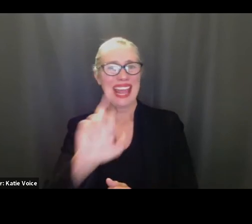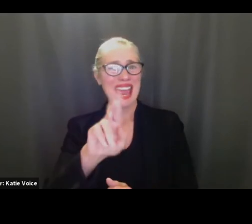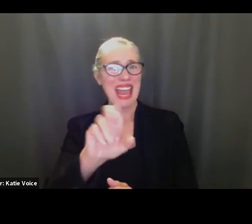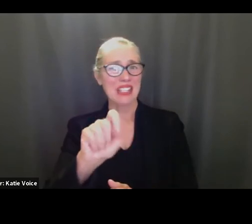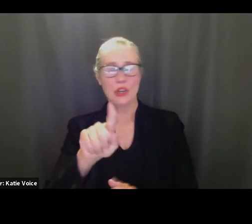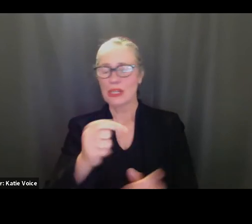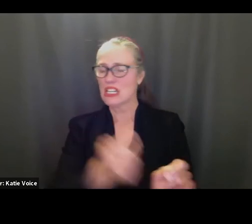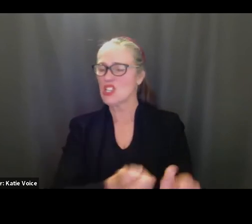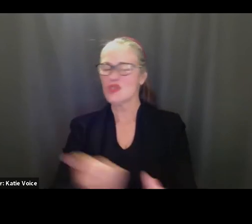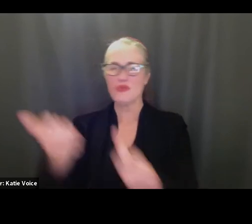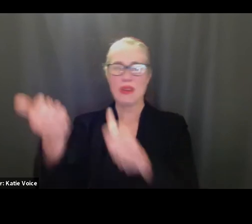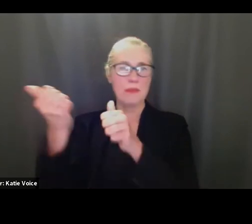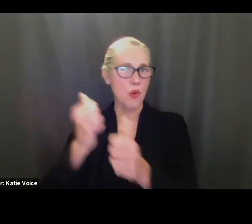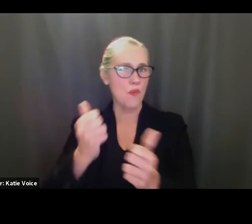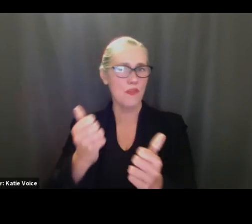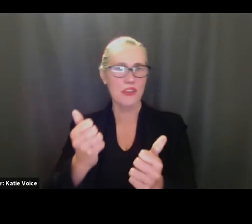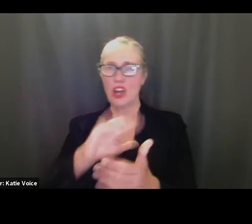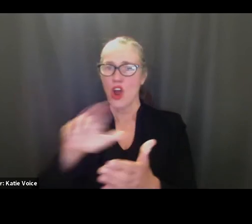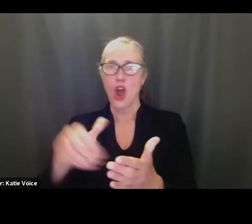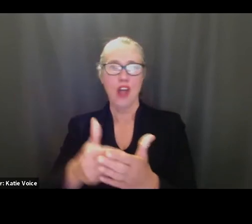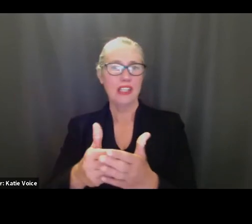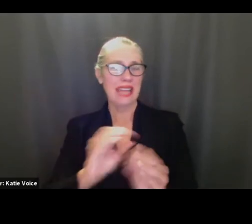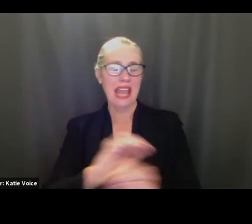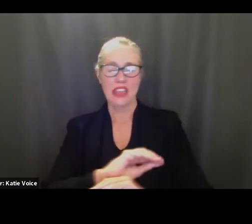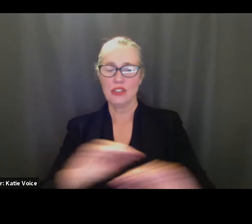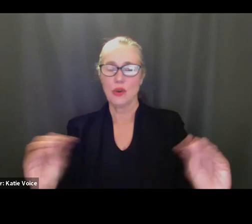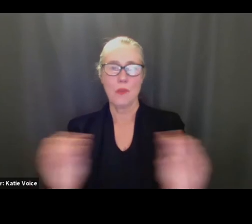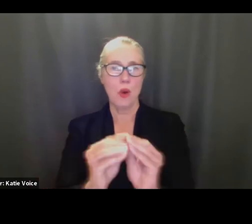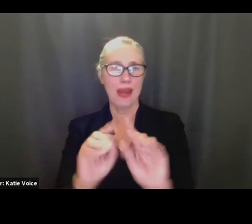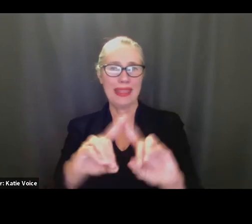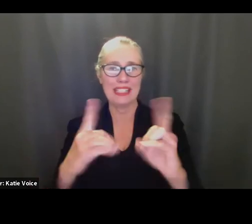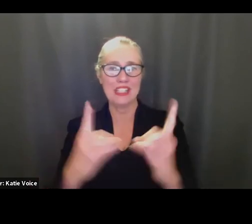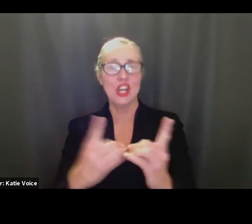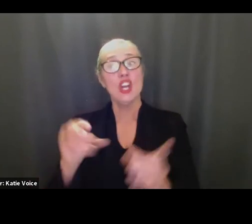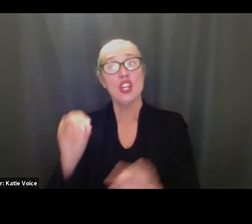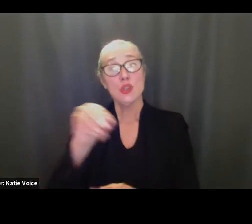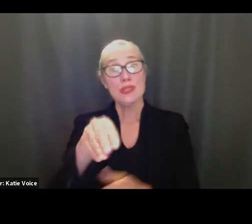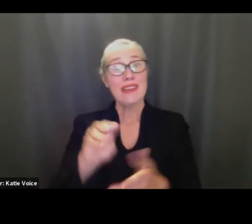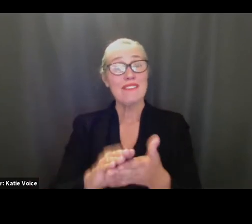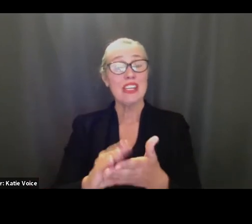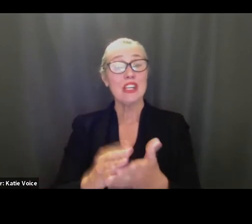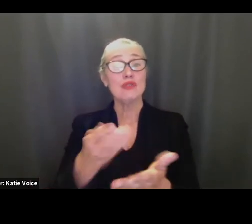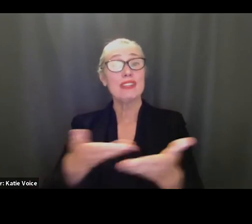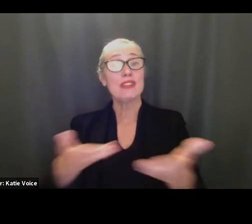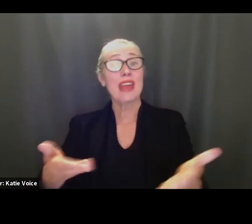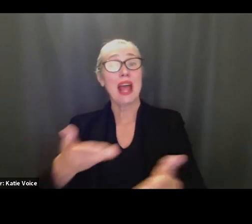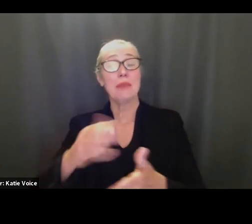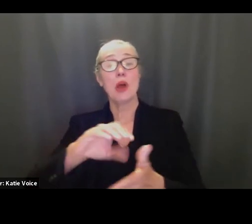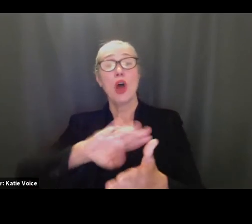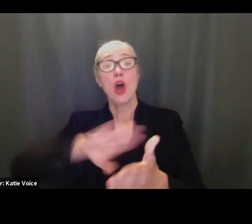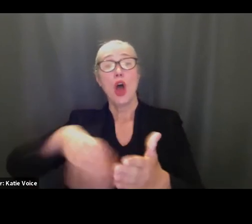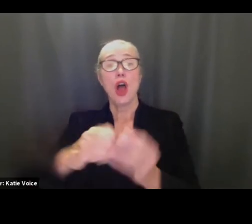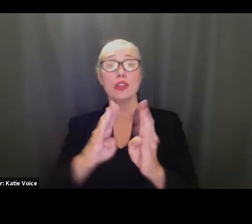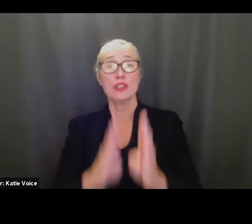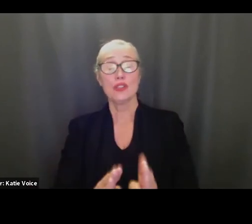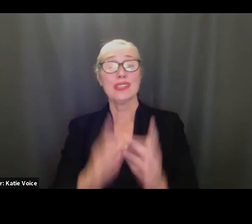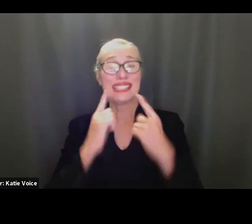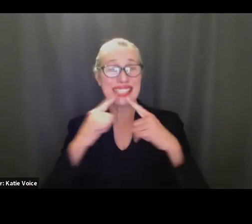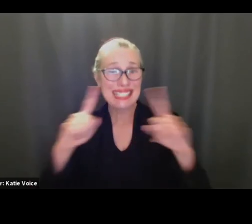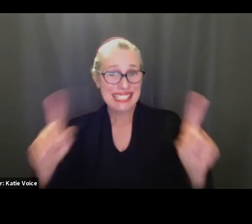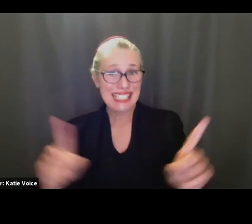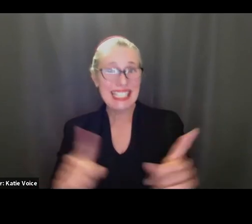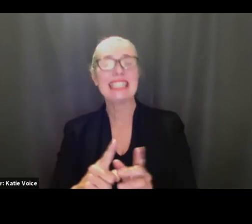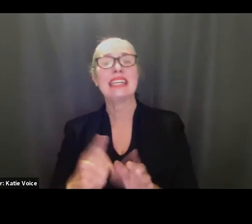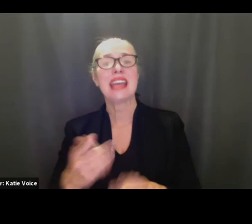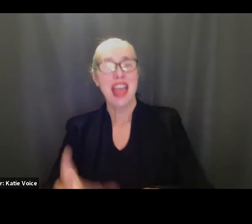removed altogether from the district that funding should be directed towards resources that will help all students succeed and thrive students would be better served if money